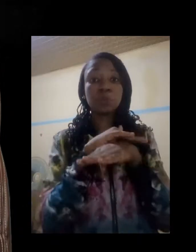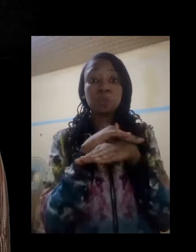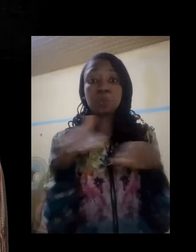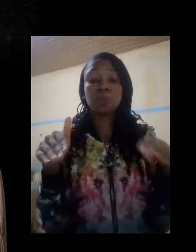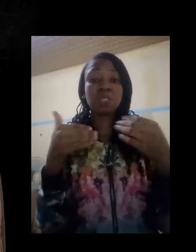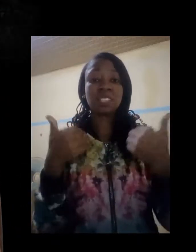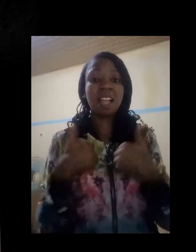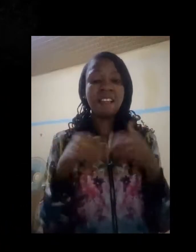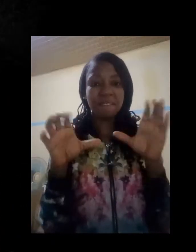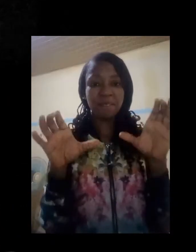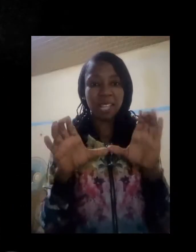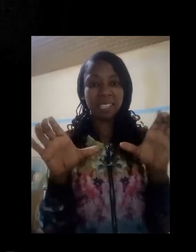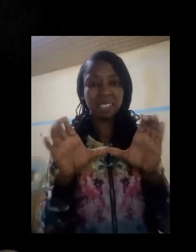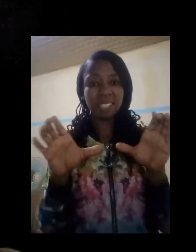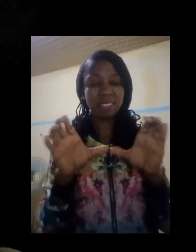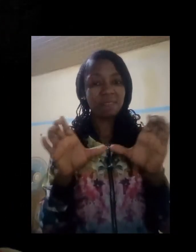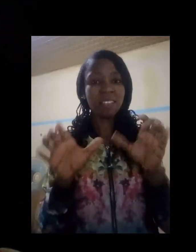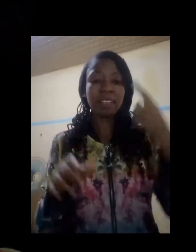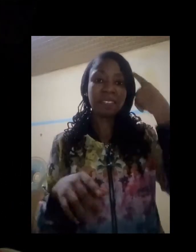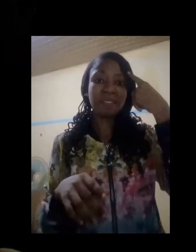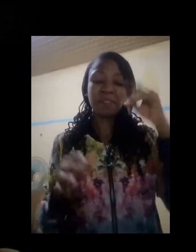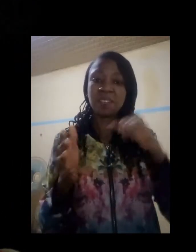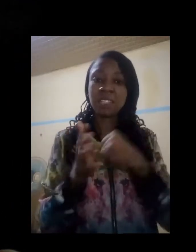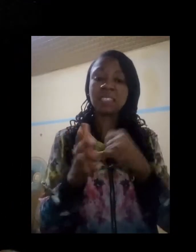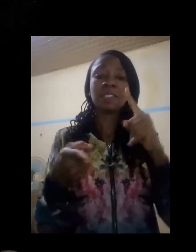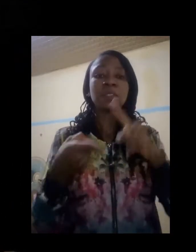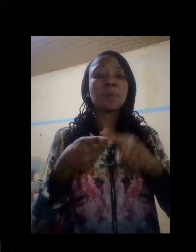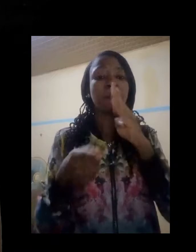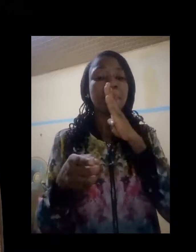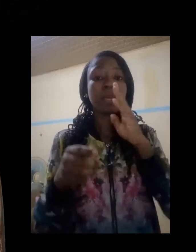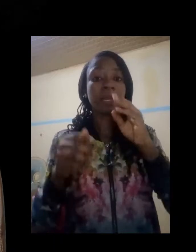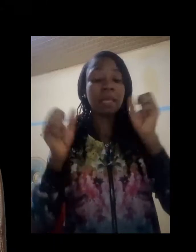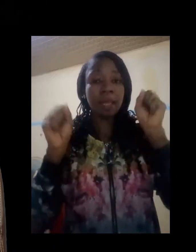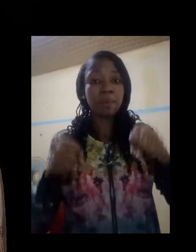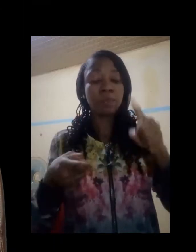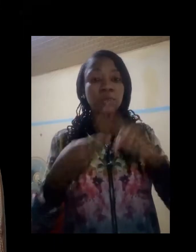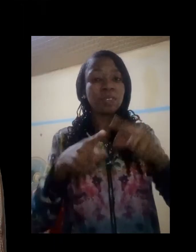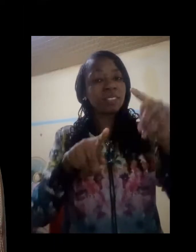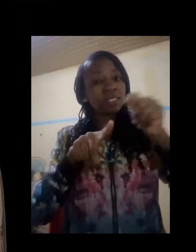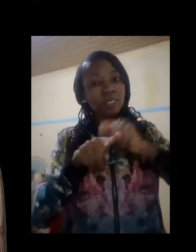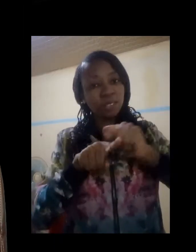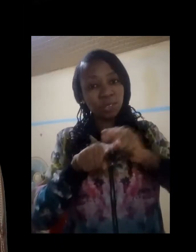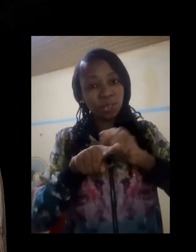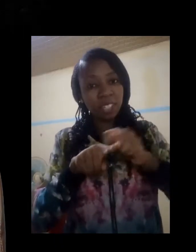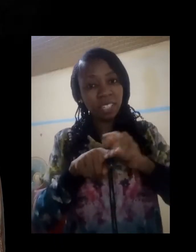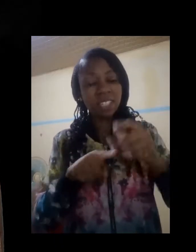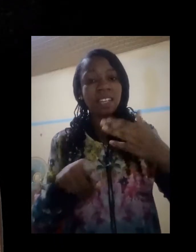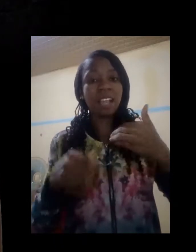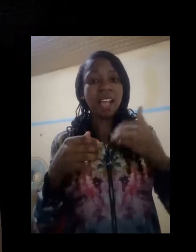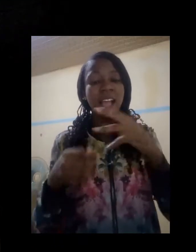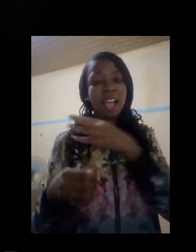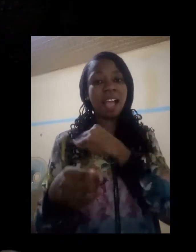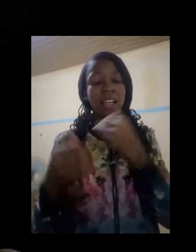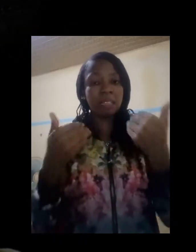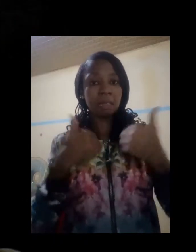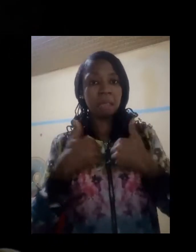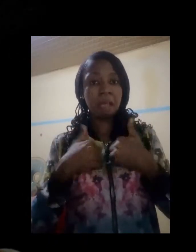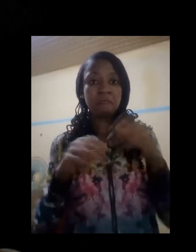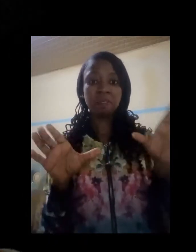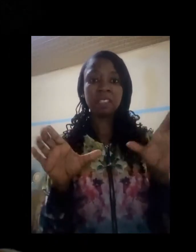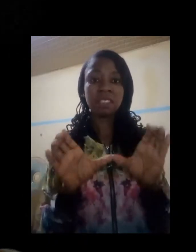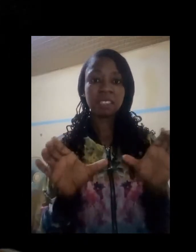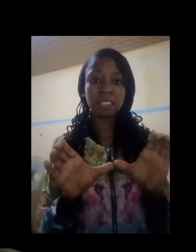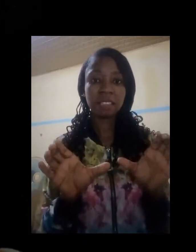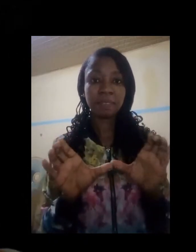official certification training to be able to train and be certified.